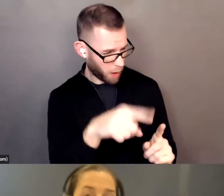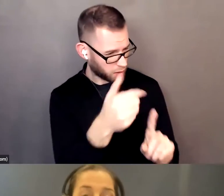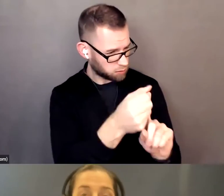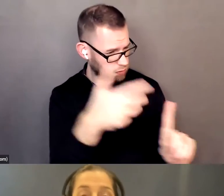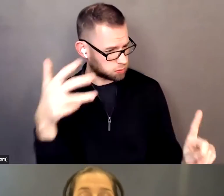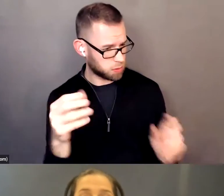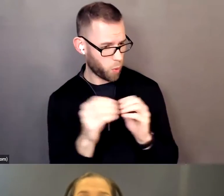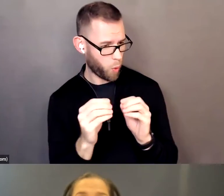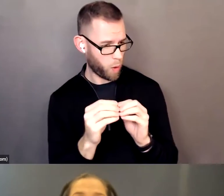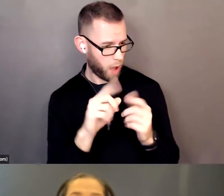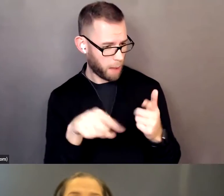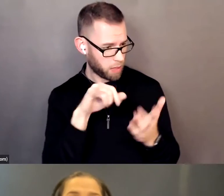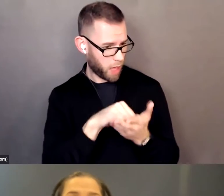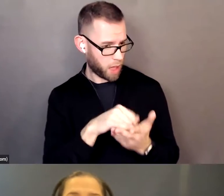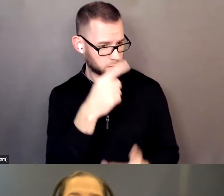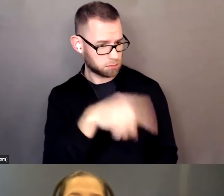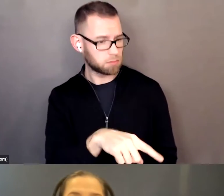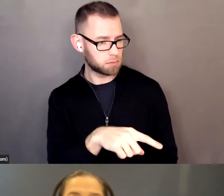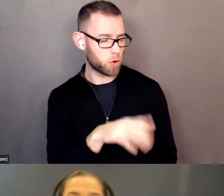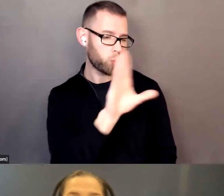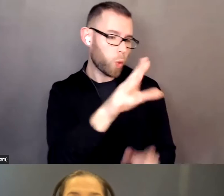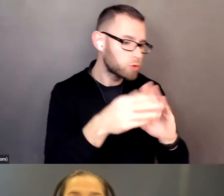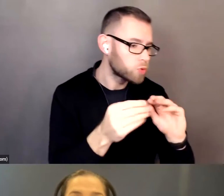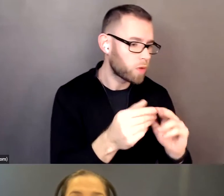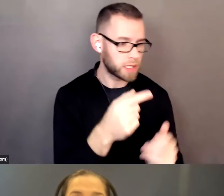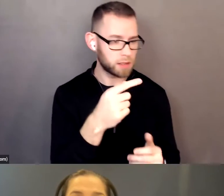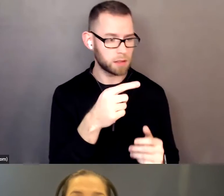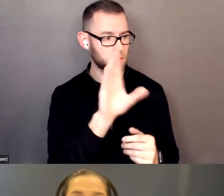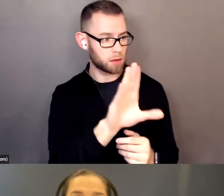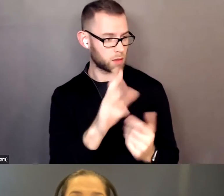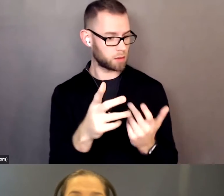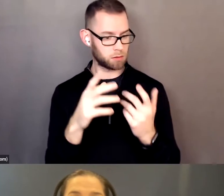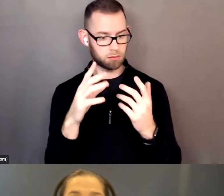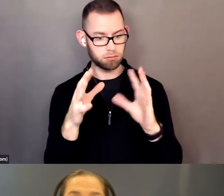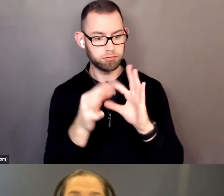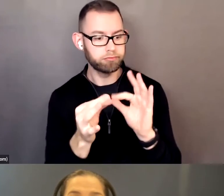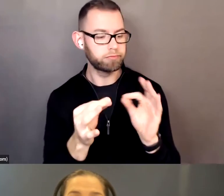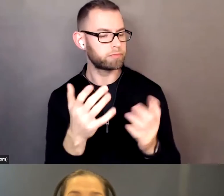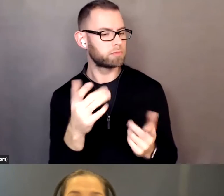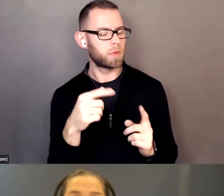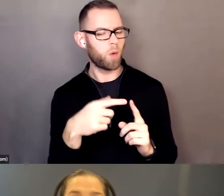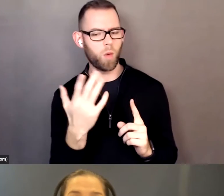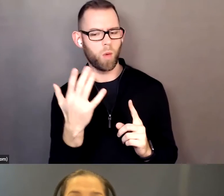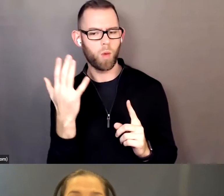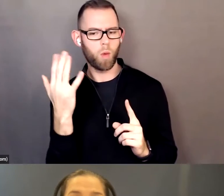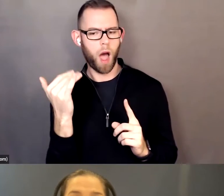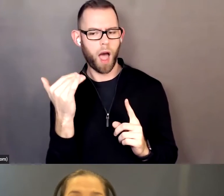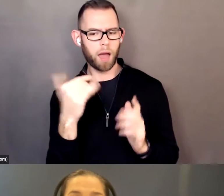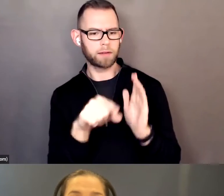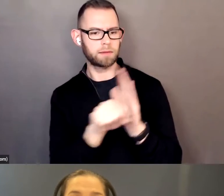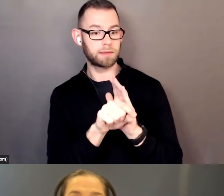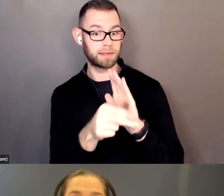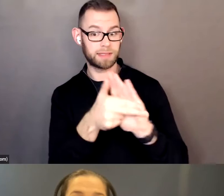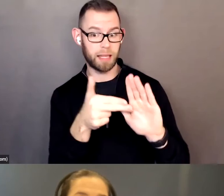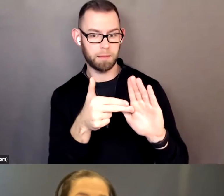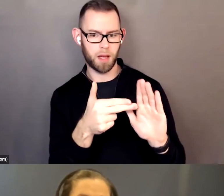you don't mind telling a little Yeah. bit about your story, like what is it that causes it to be stigma? How does society react to it?